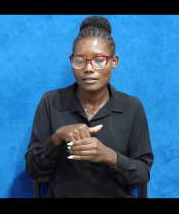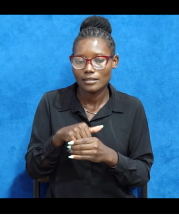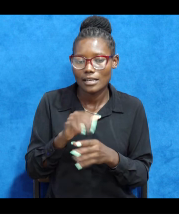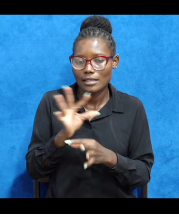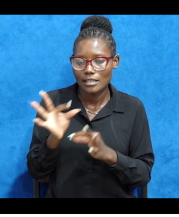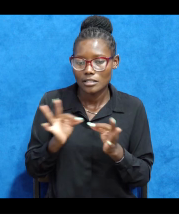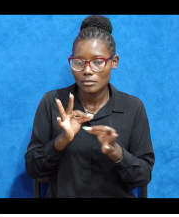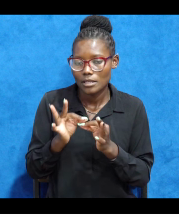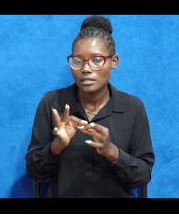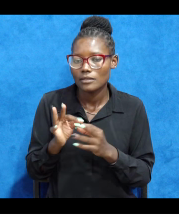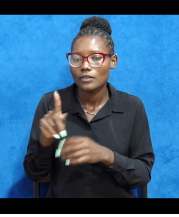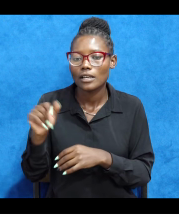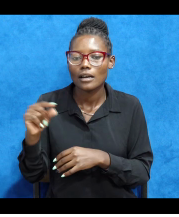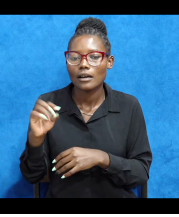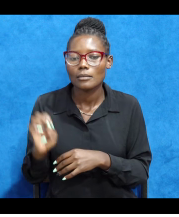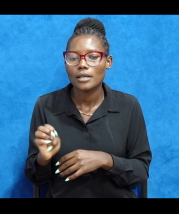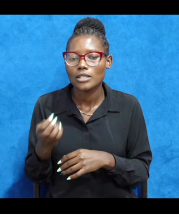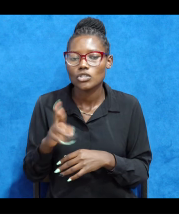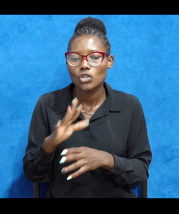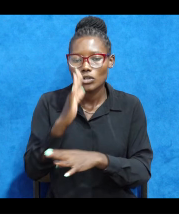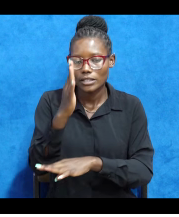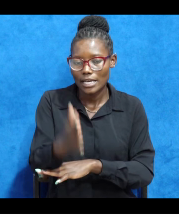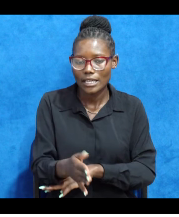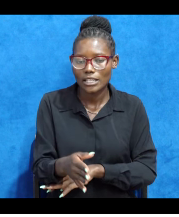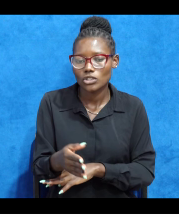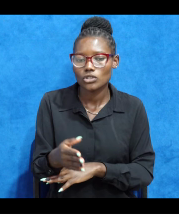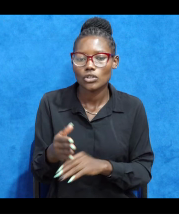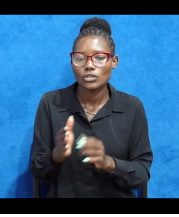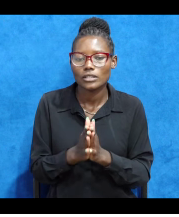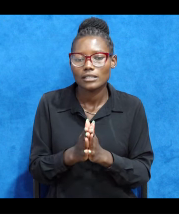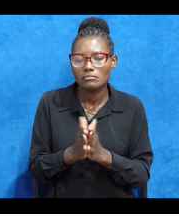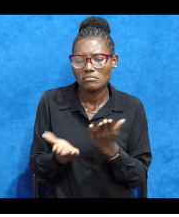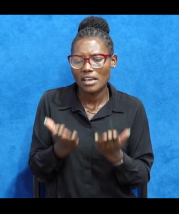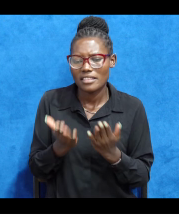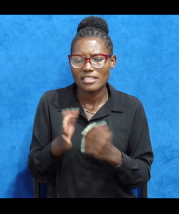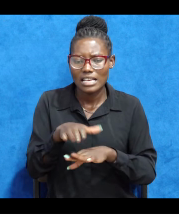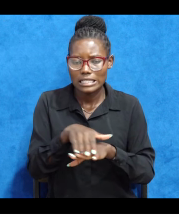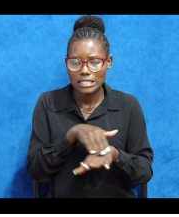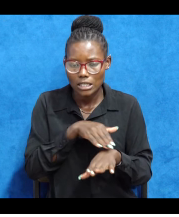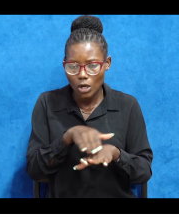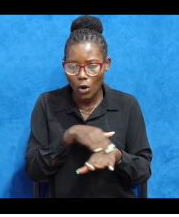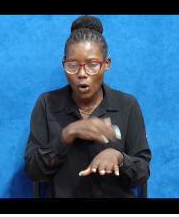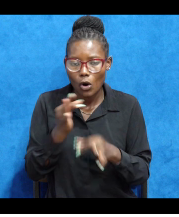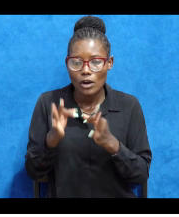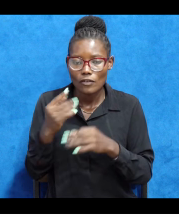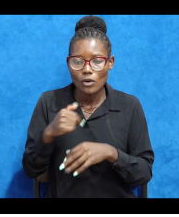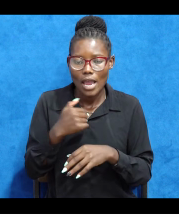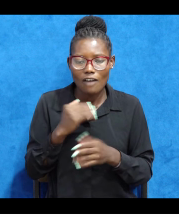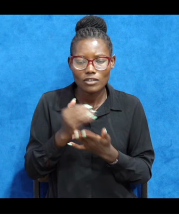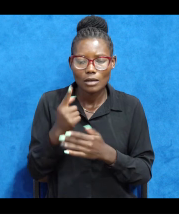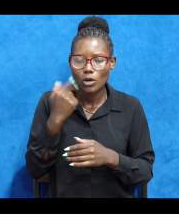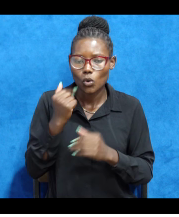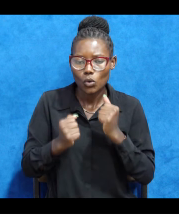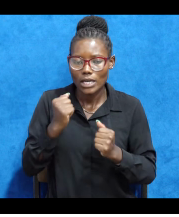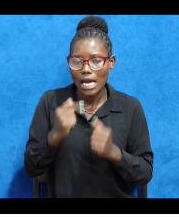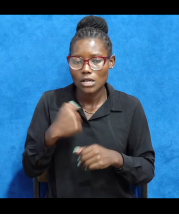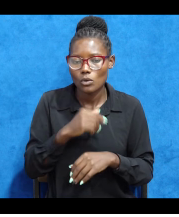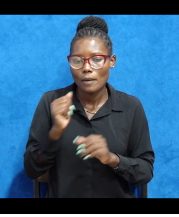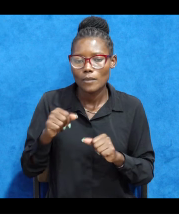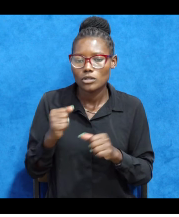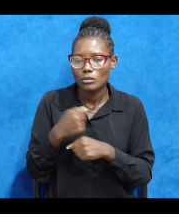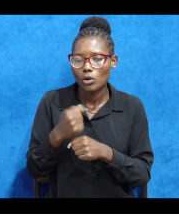constraints. If we have like a soccer team, we can change the size of the pitch that they play on, and that's going to change the way that they behave inside of